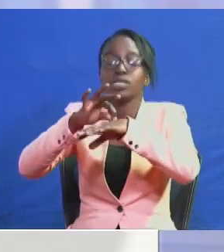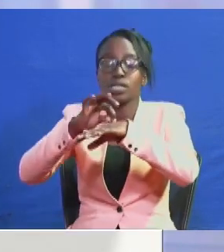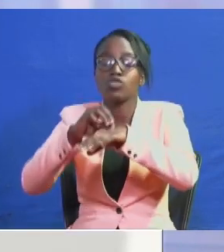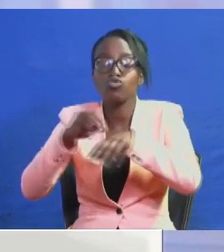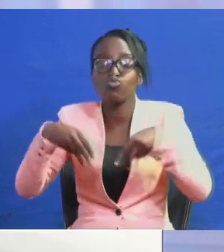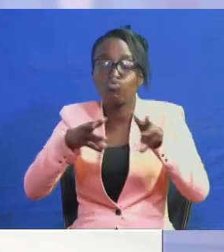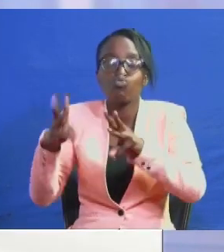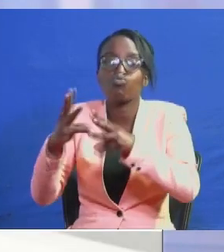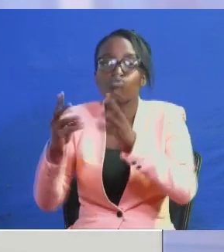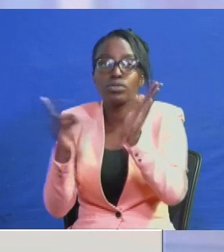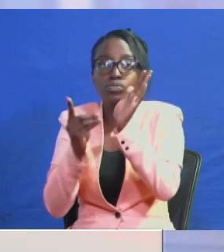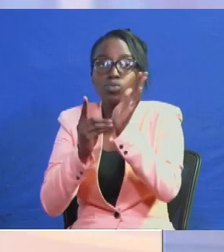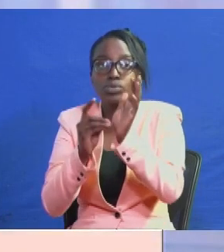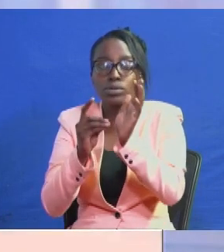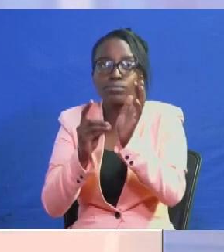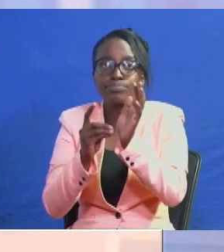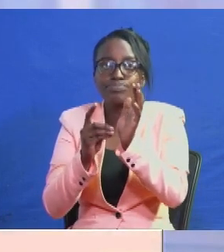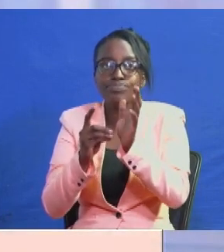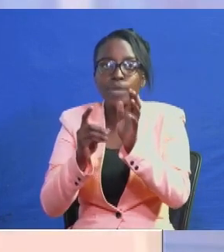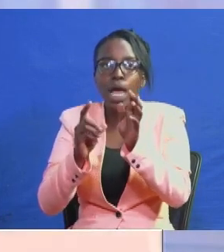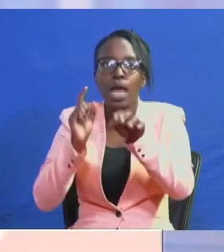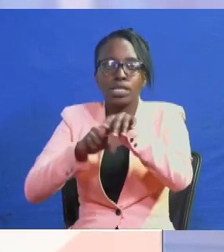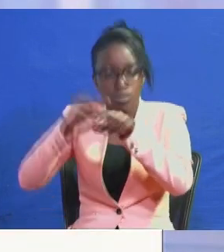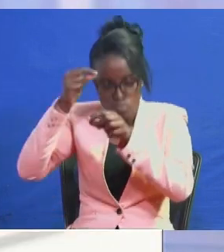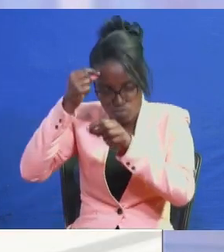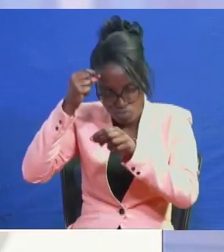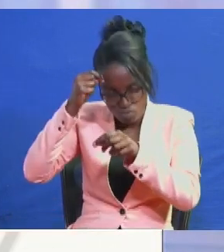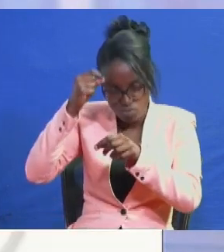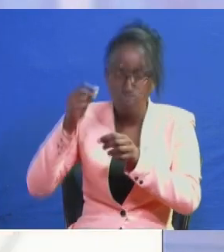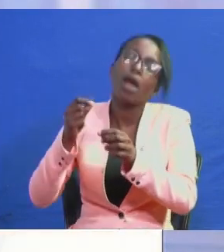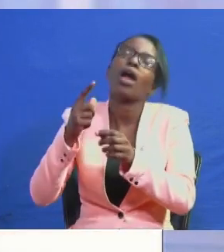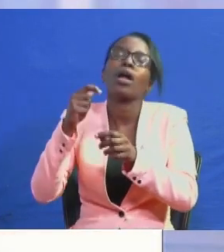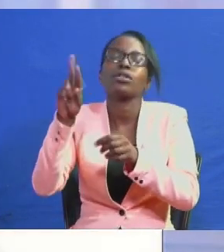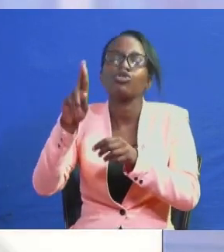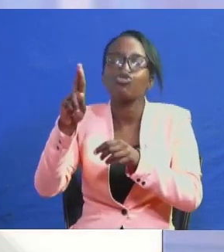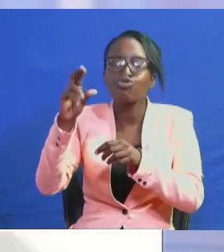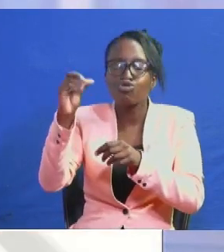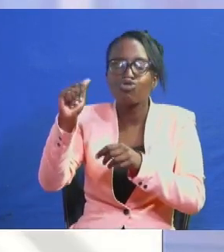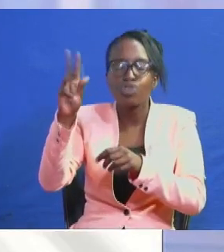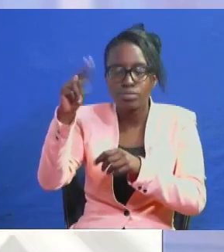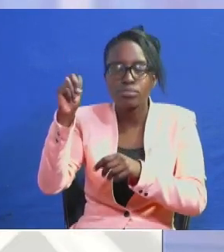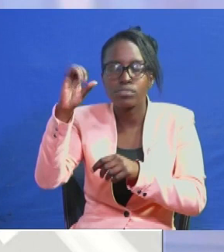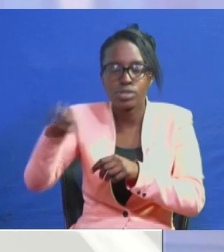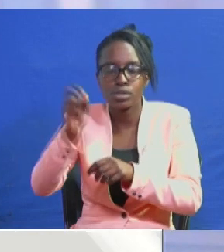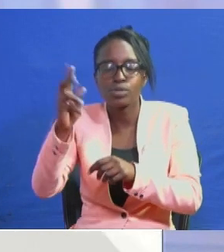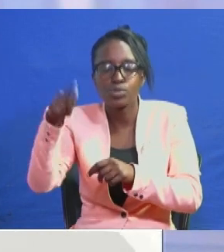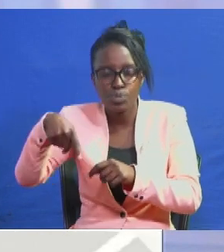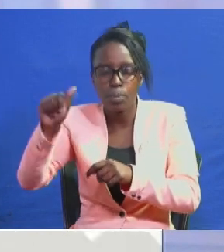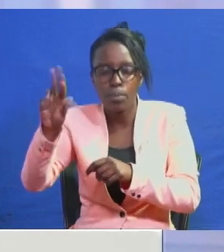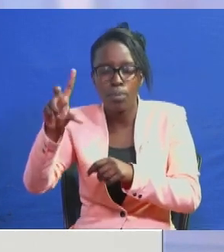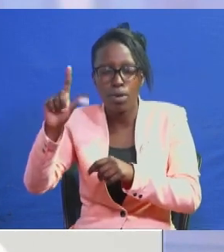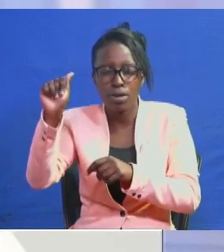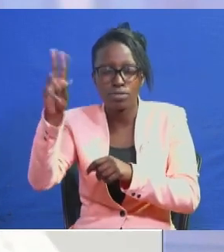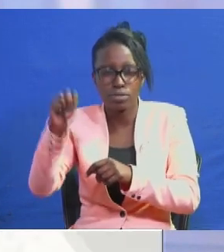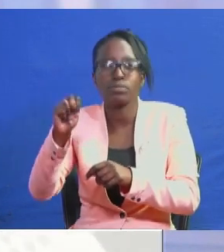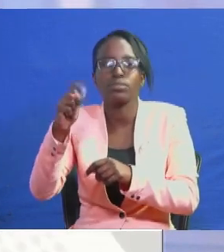Caroline Kimwele as she takes you through the entire hair transplant process and explores the causes of hair loss among both women and